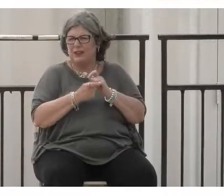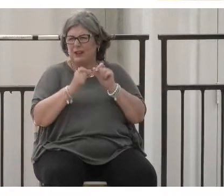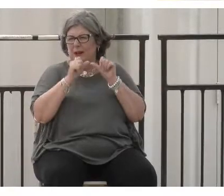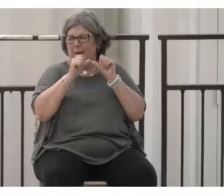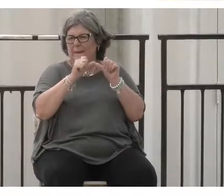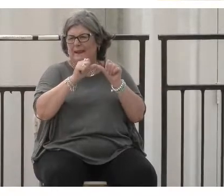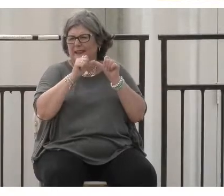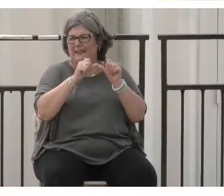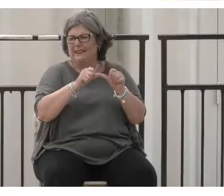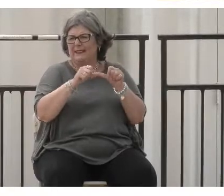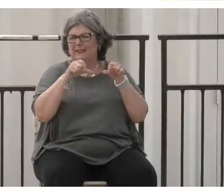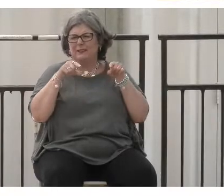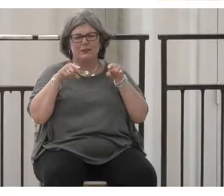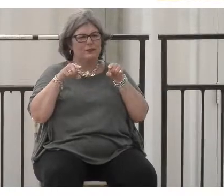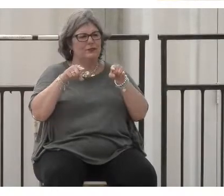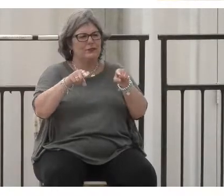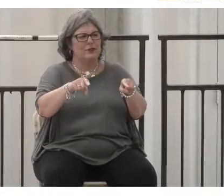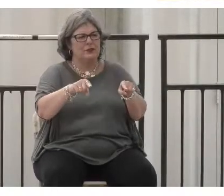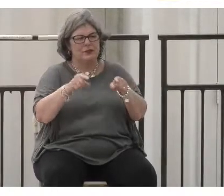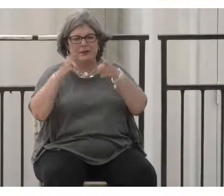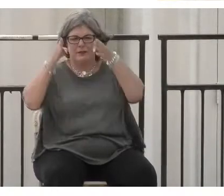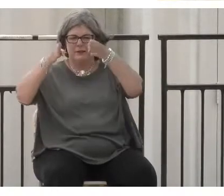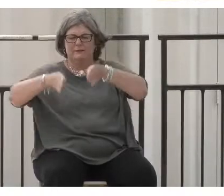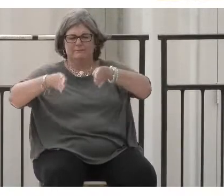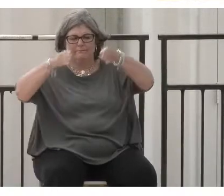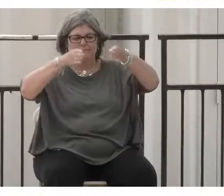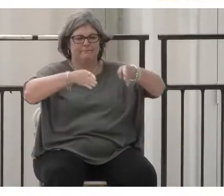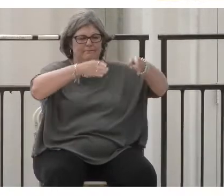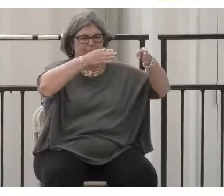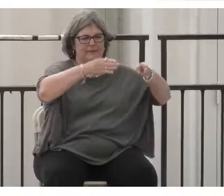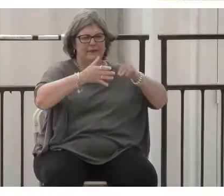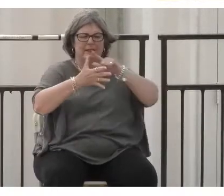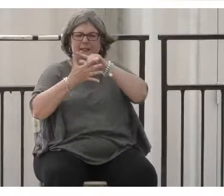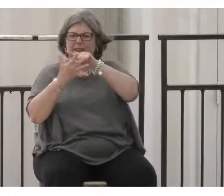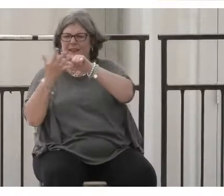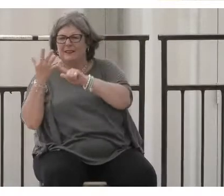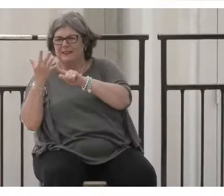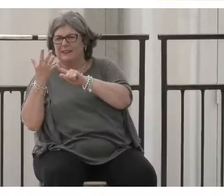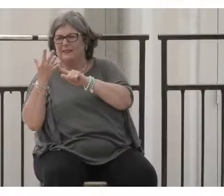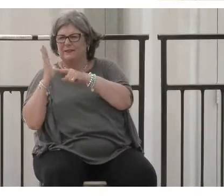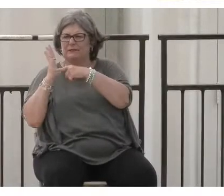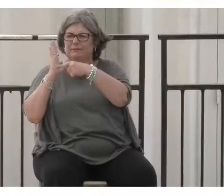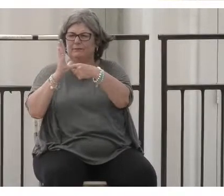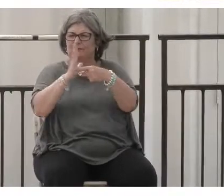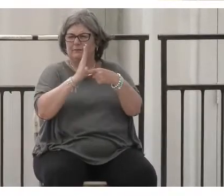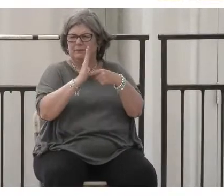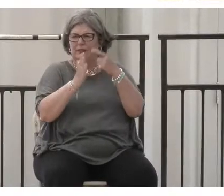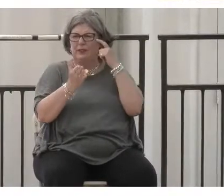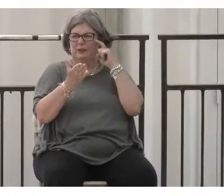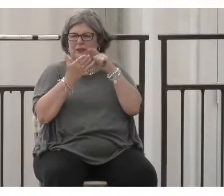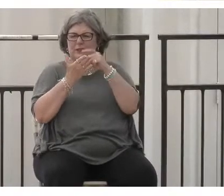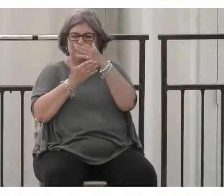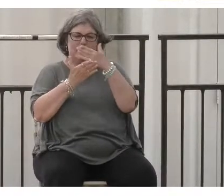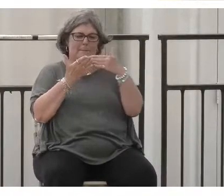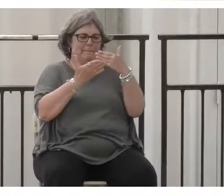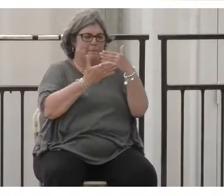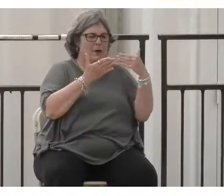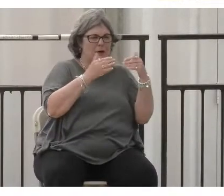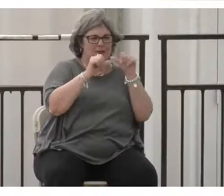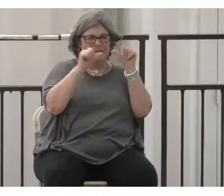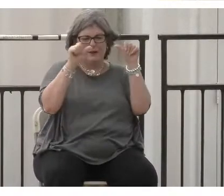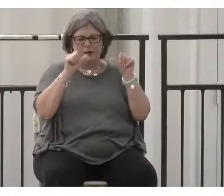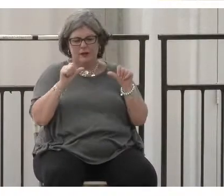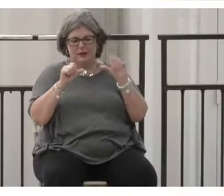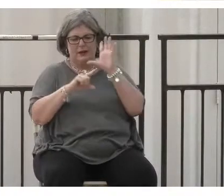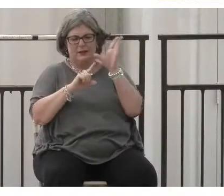So throughout these stalls and throughout these various installations, you will see elements of architecture in